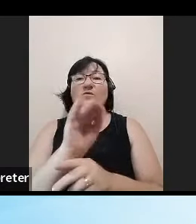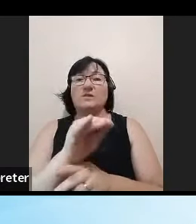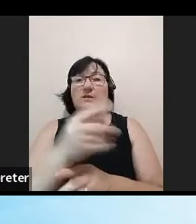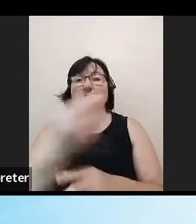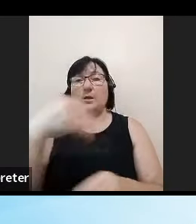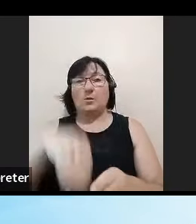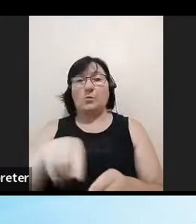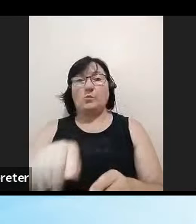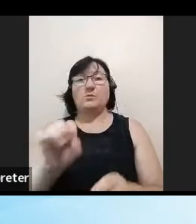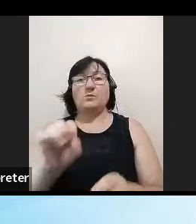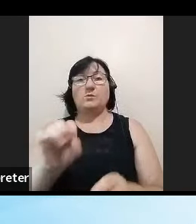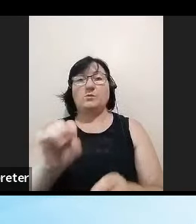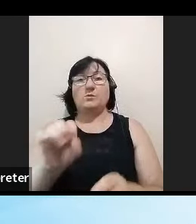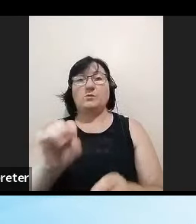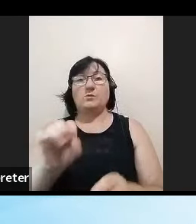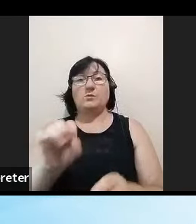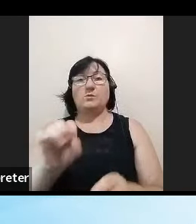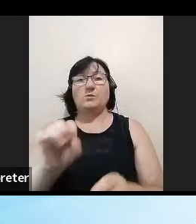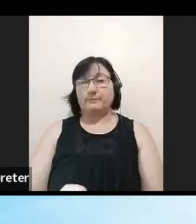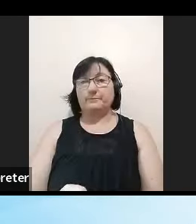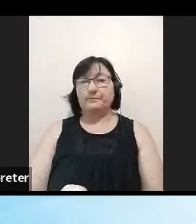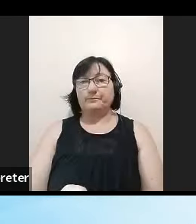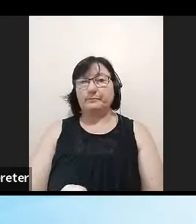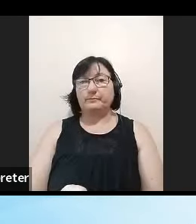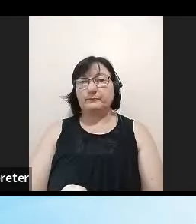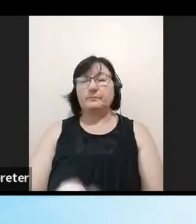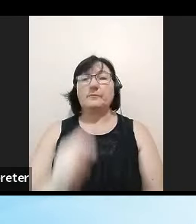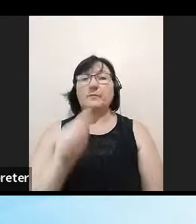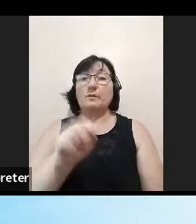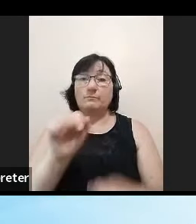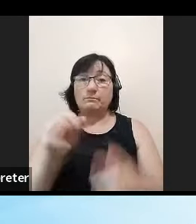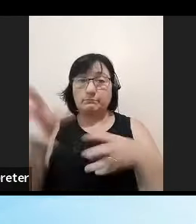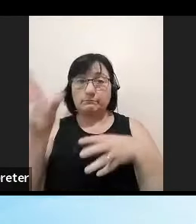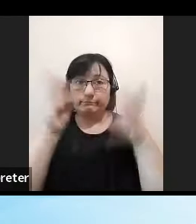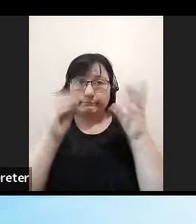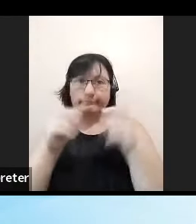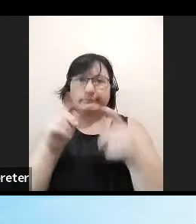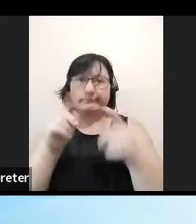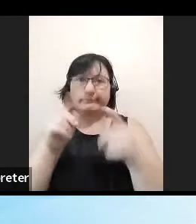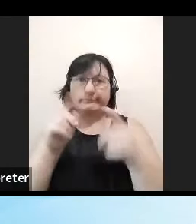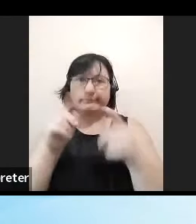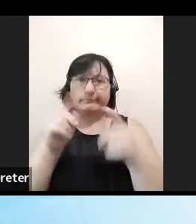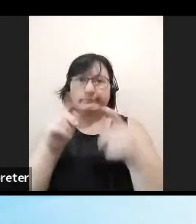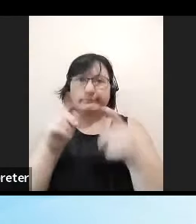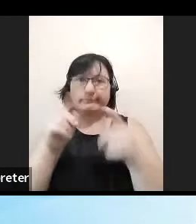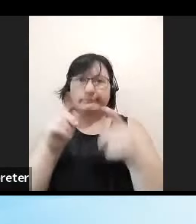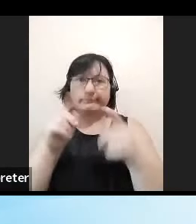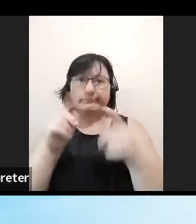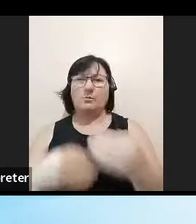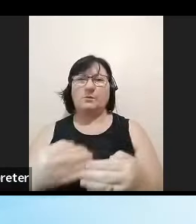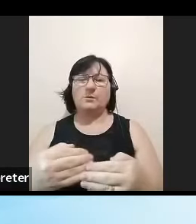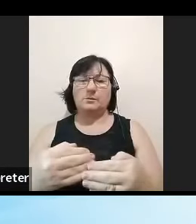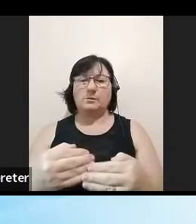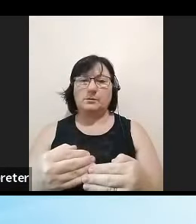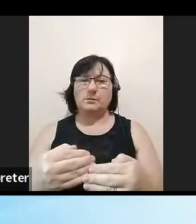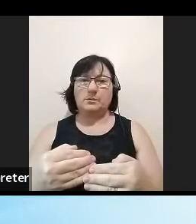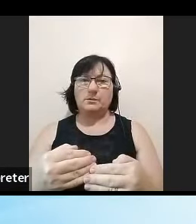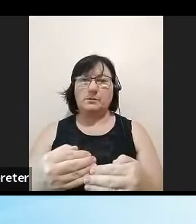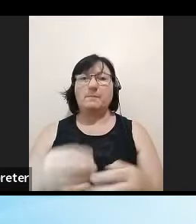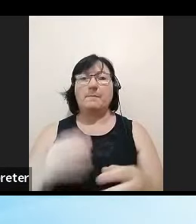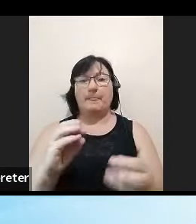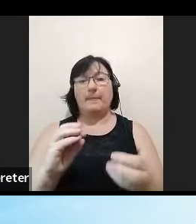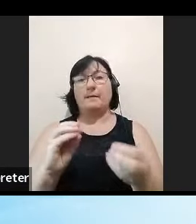to the validation or the audit process. Thereby, it makes the processing of those applications easier for